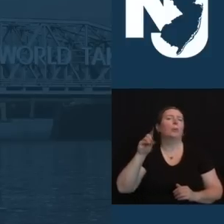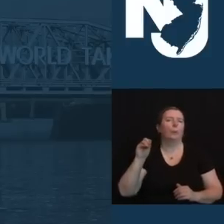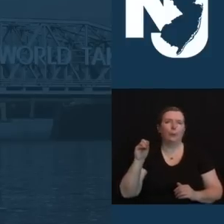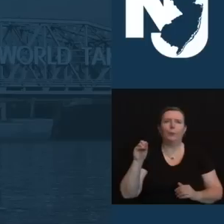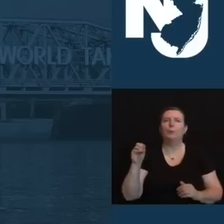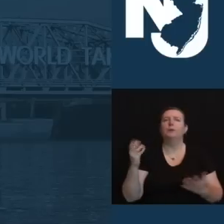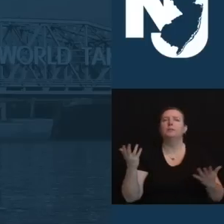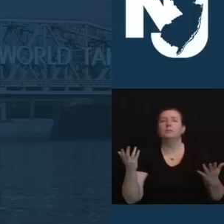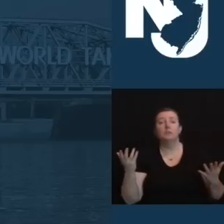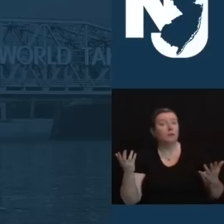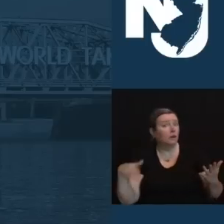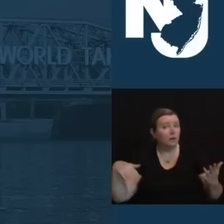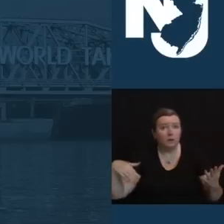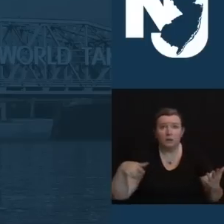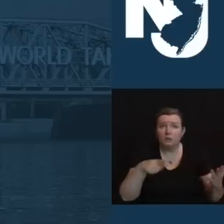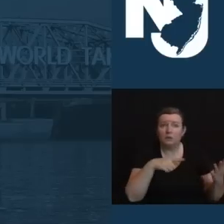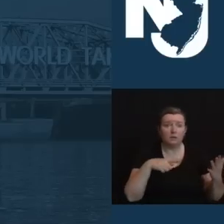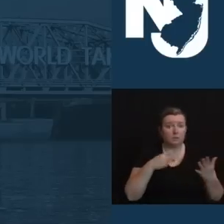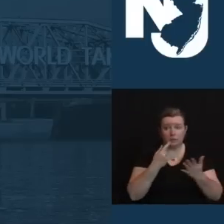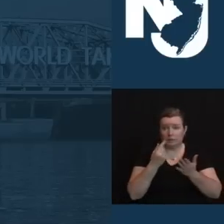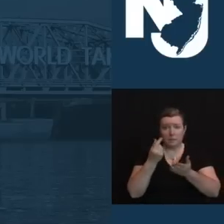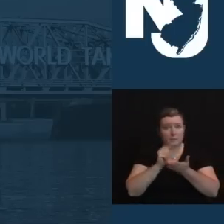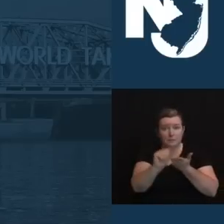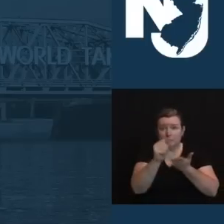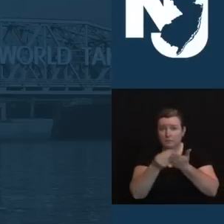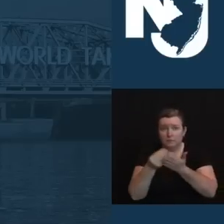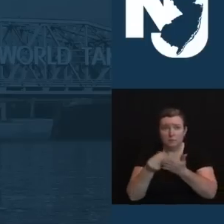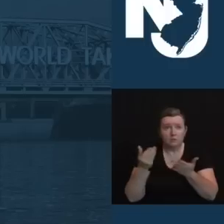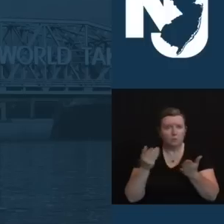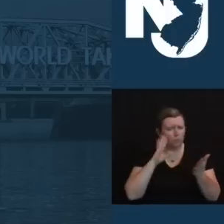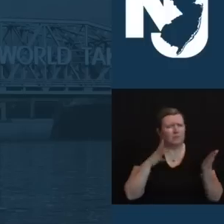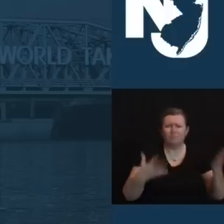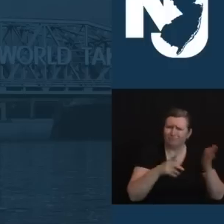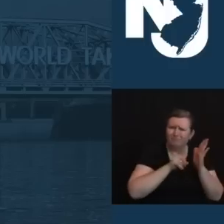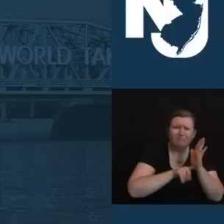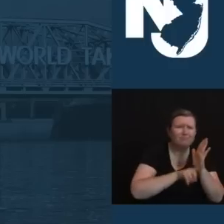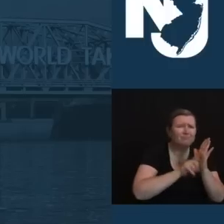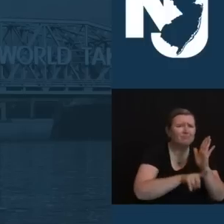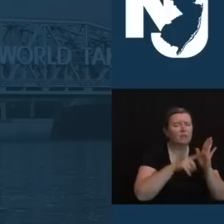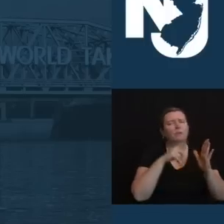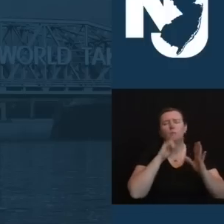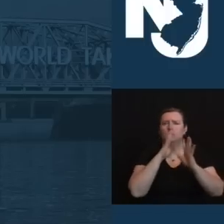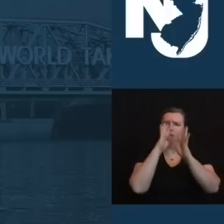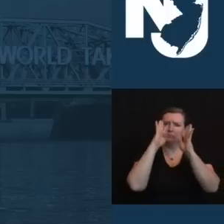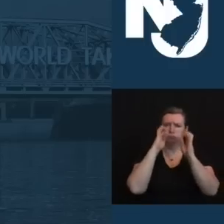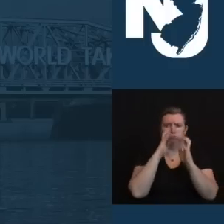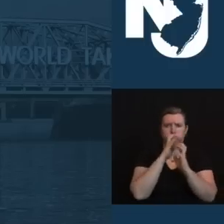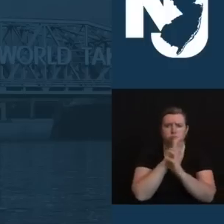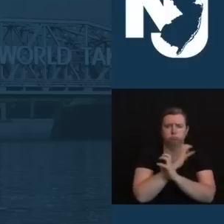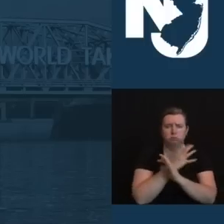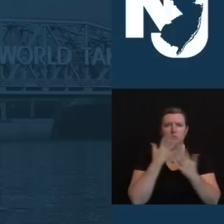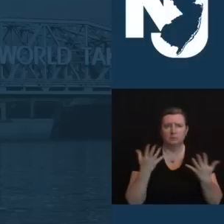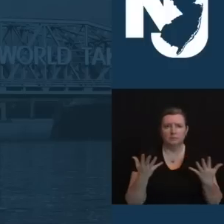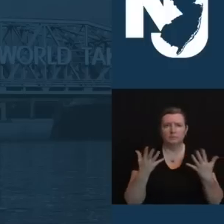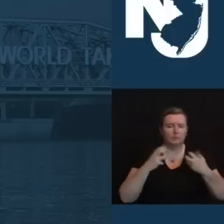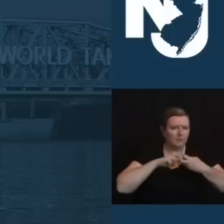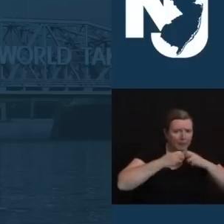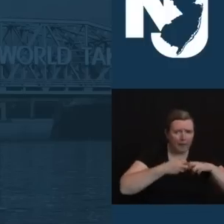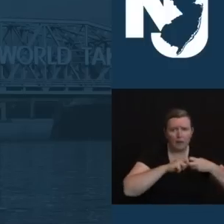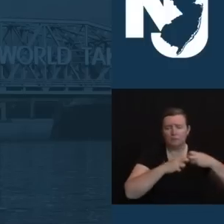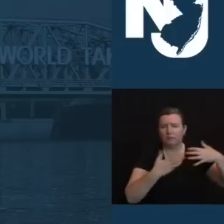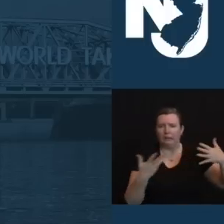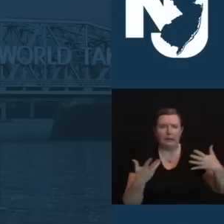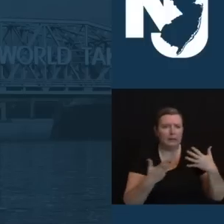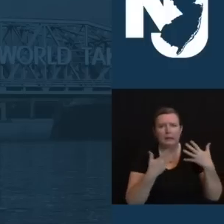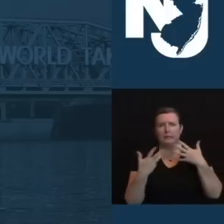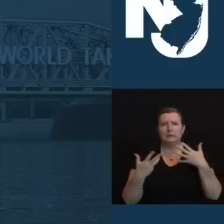be traced to very specific, complex, and individualized issues, including delays in the department receiving